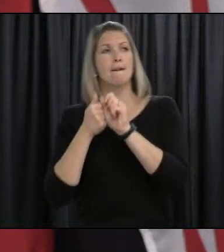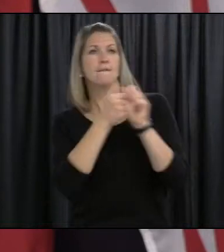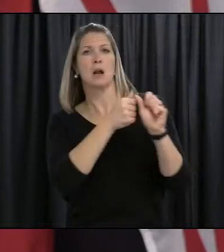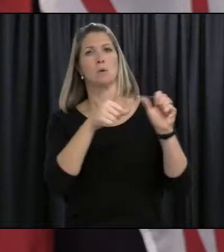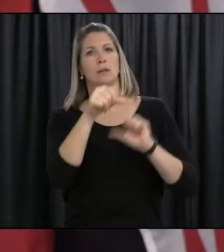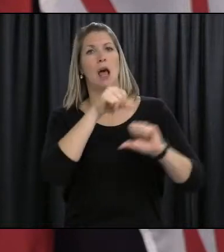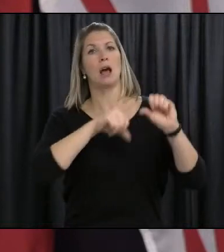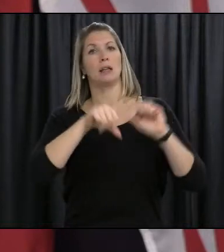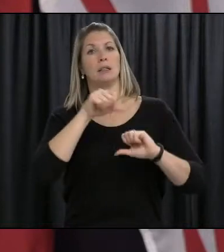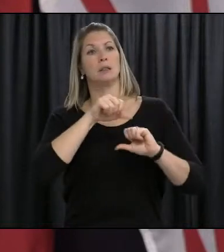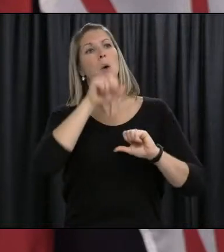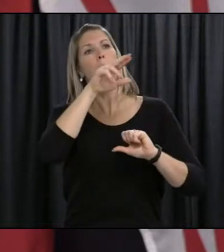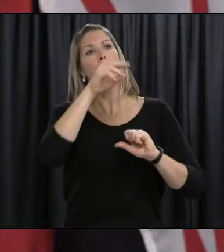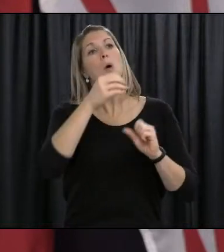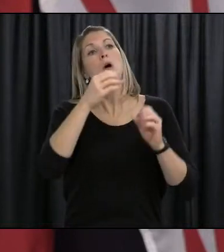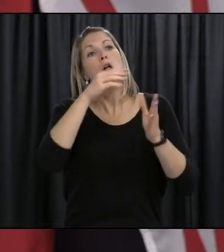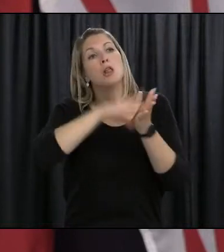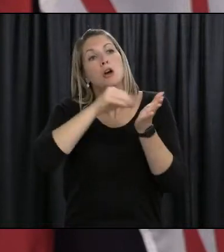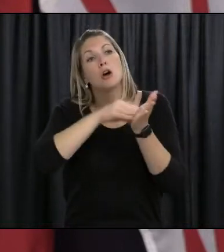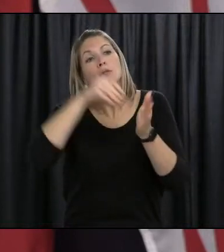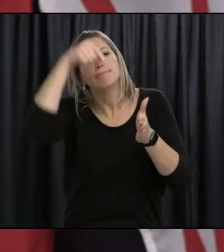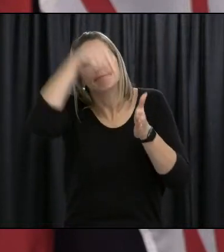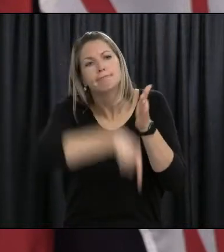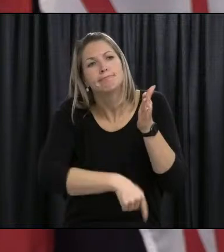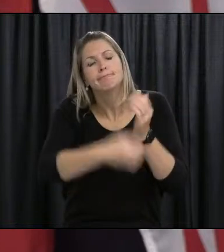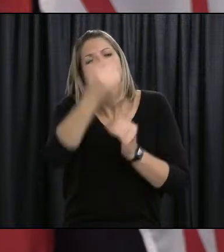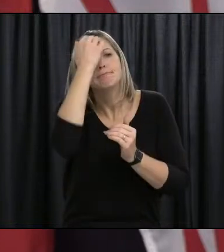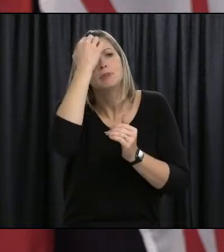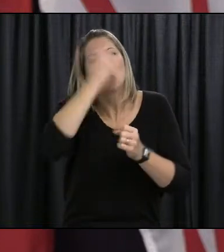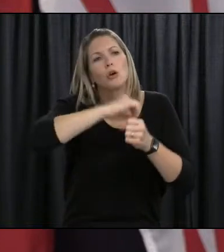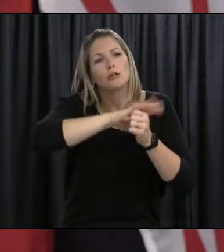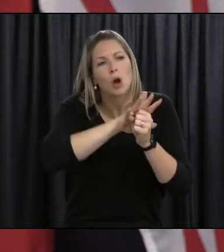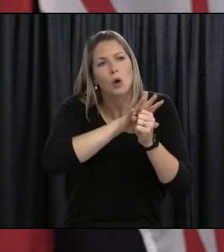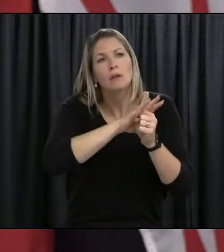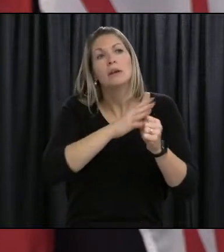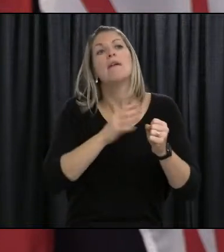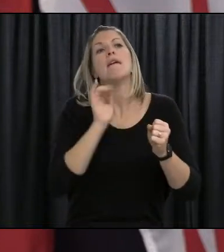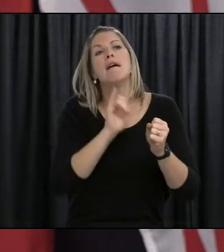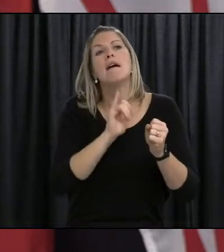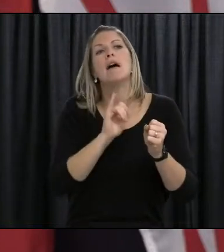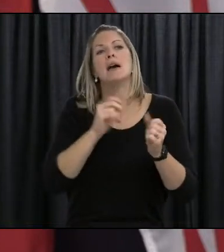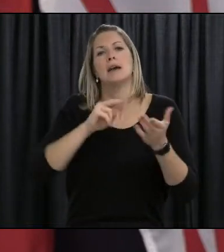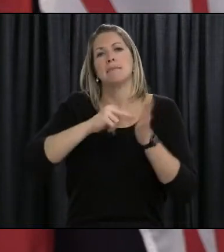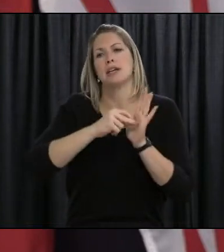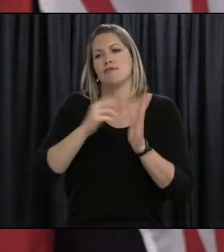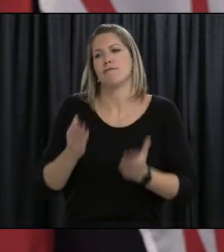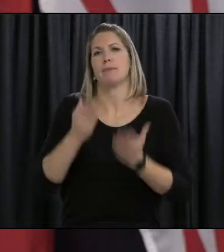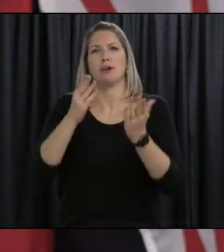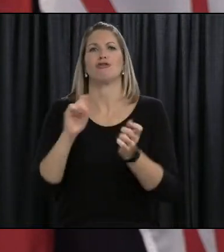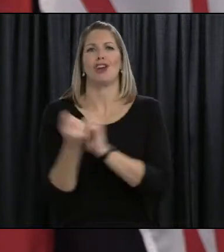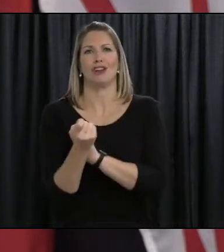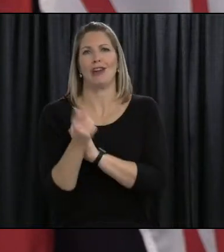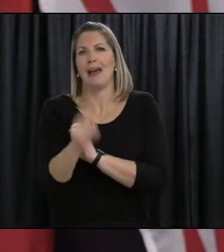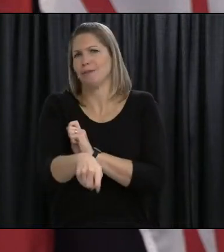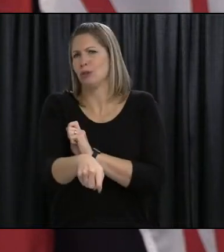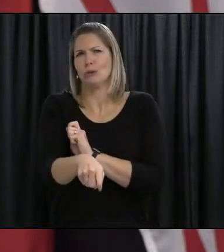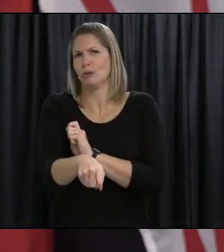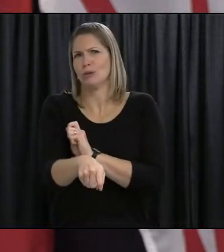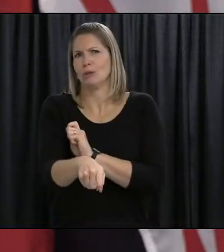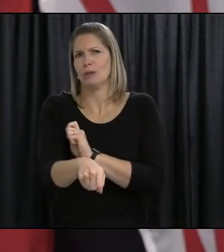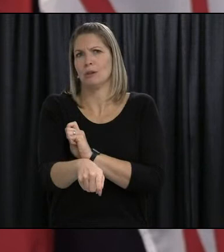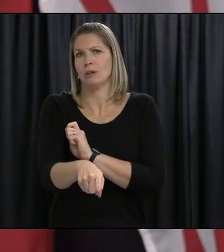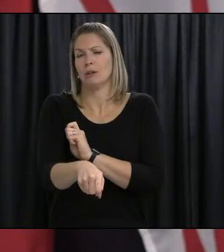knowledge around this virus. And as that changes, our recommendations change. And this goes back to my comments about